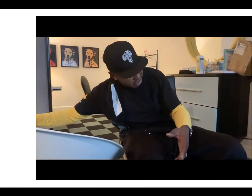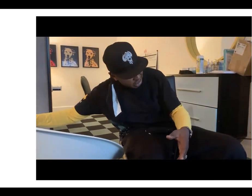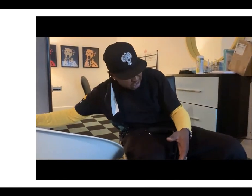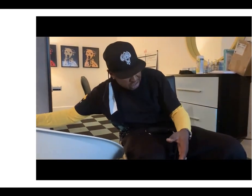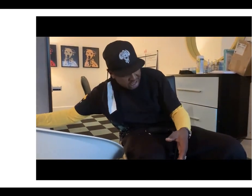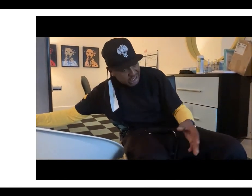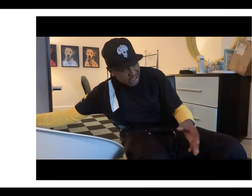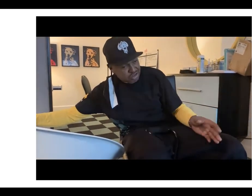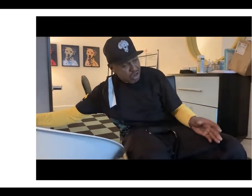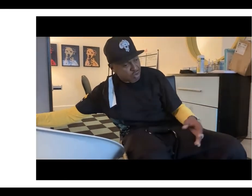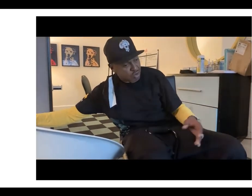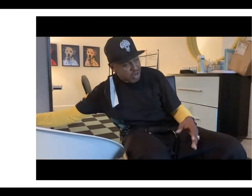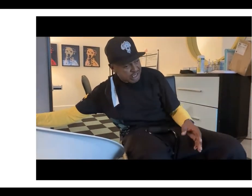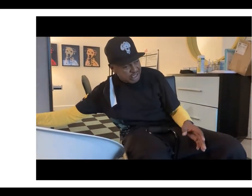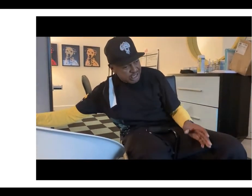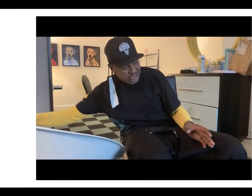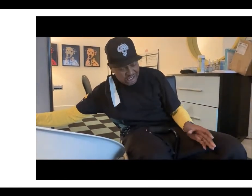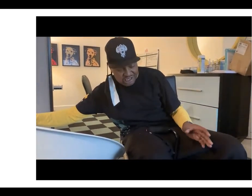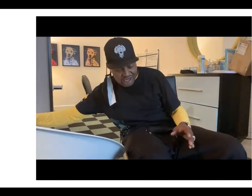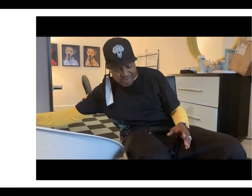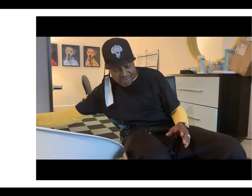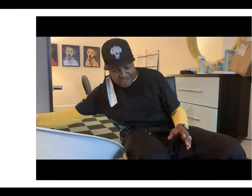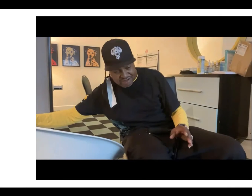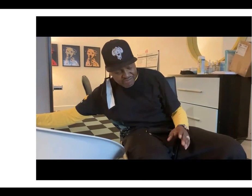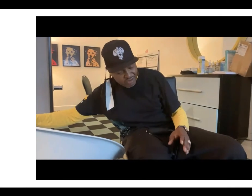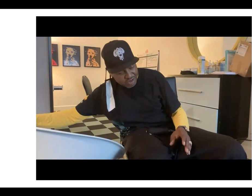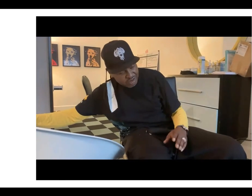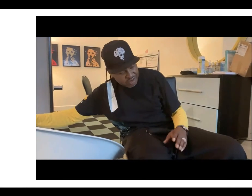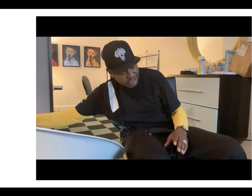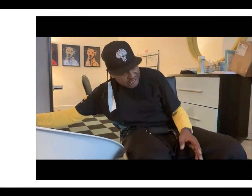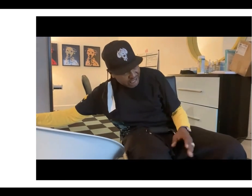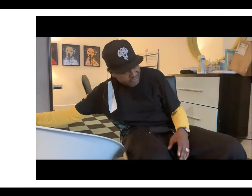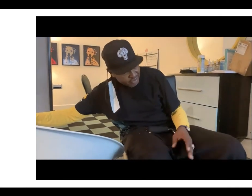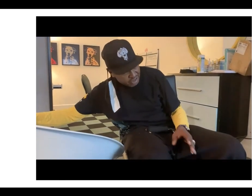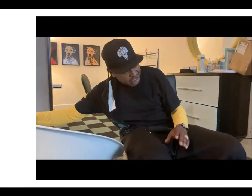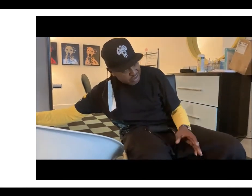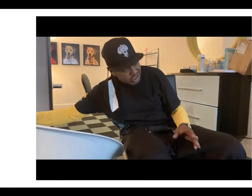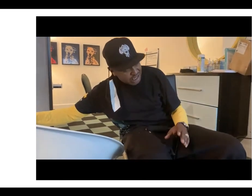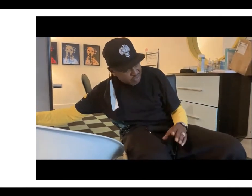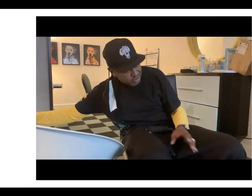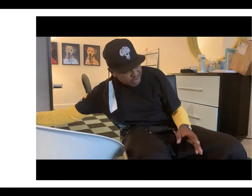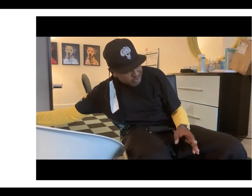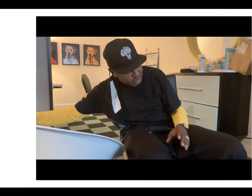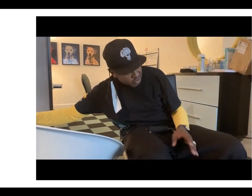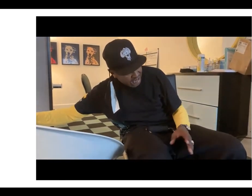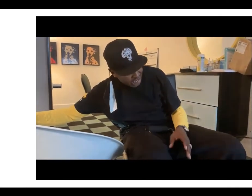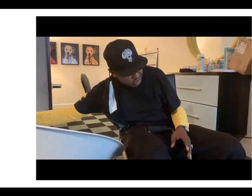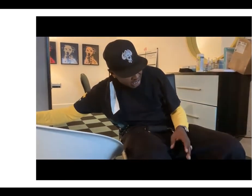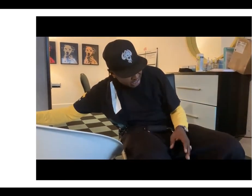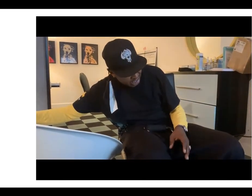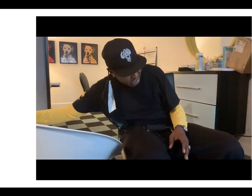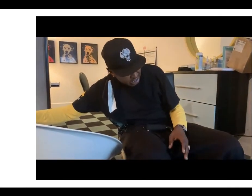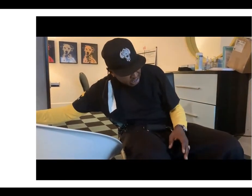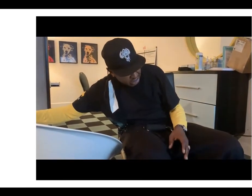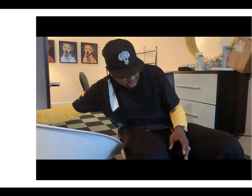end. And there's no way in any shape, fashion, or form in California you cannot brief no